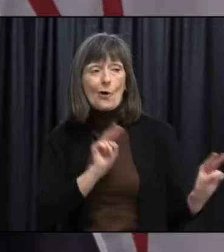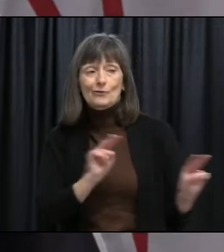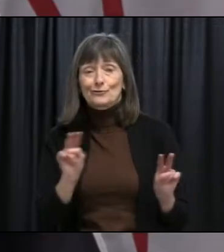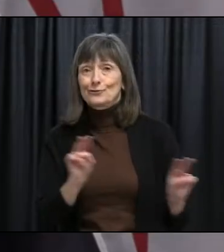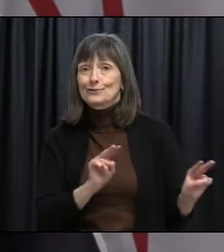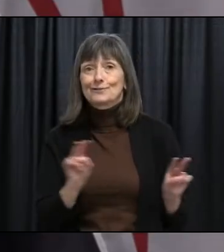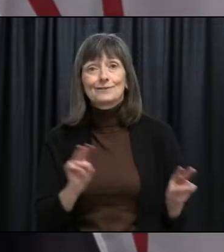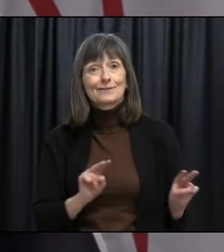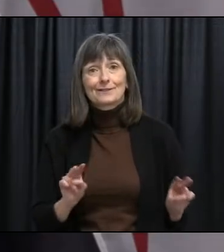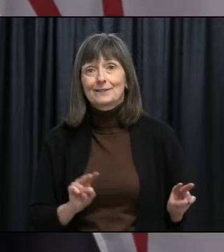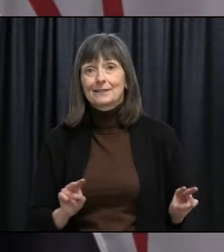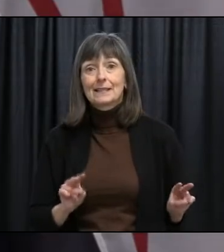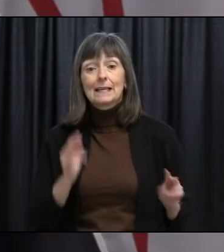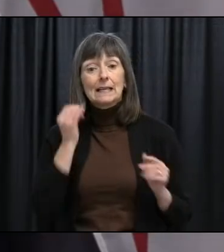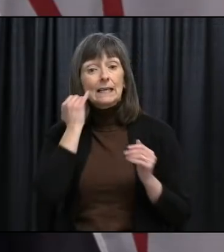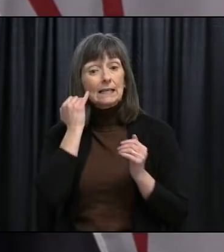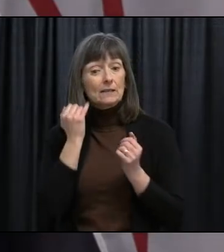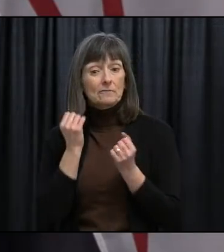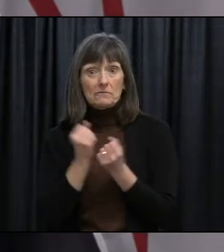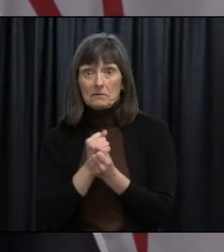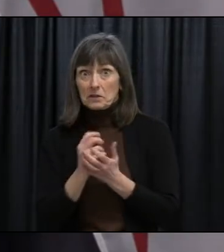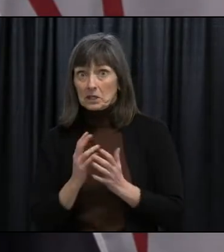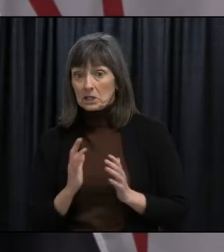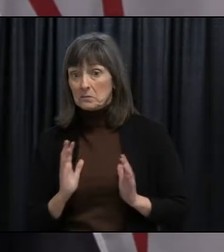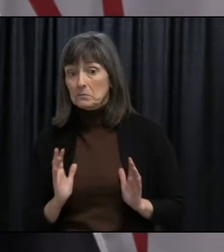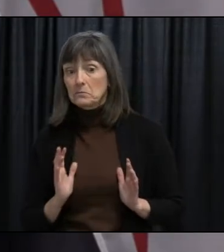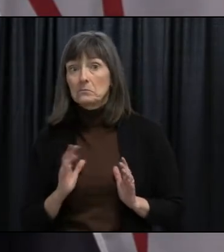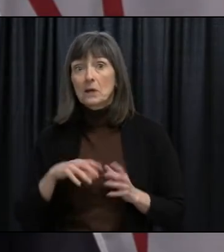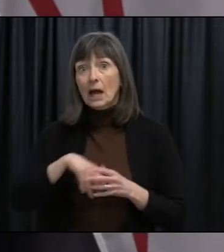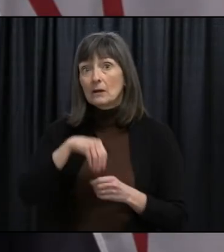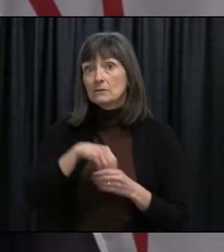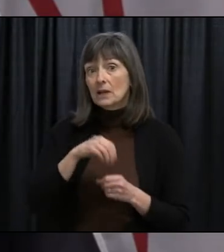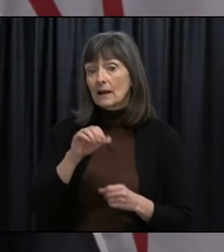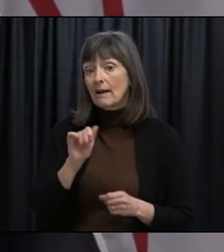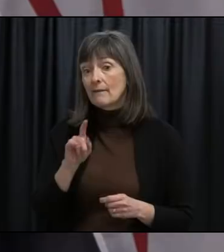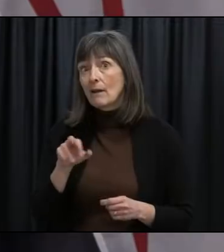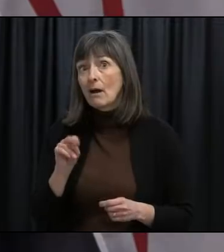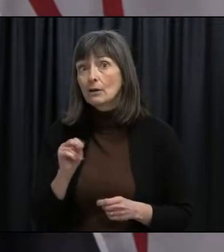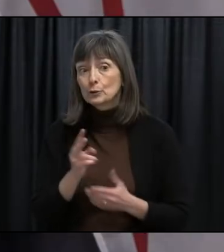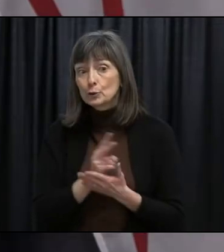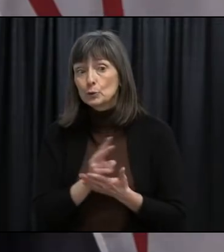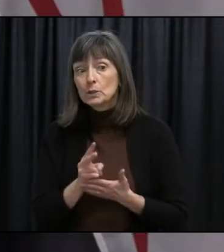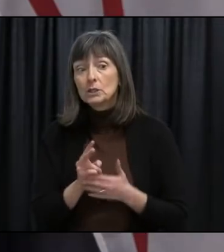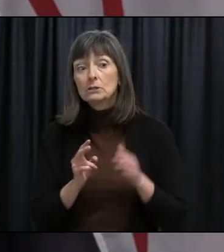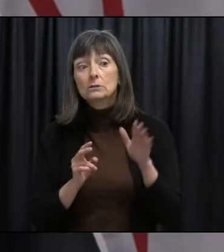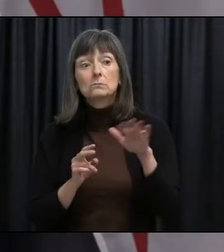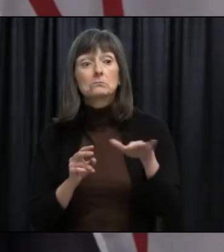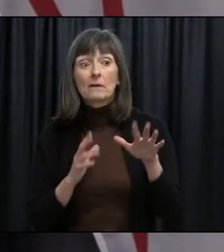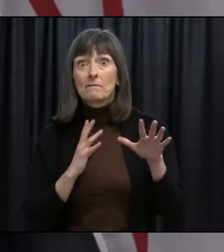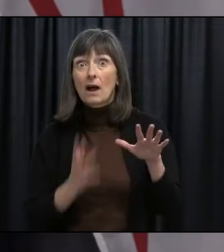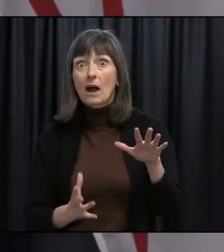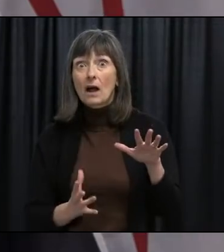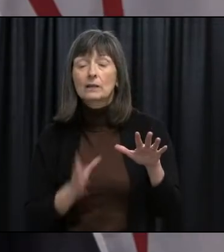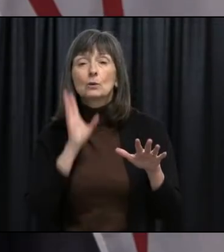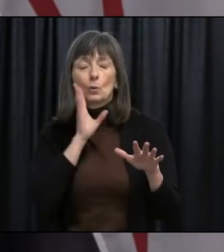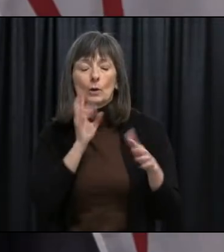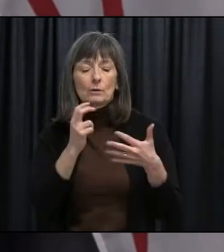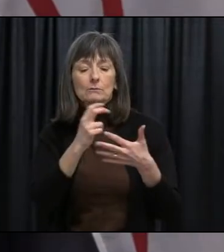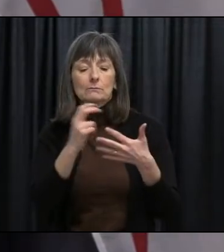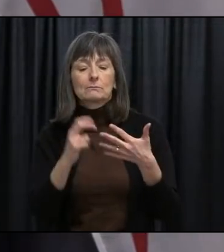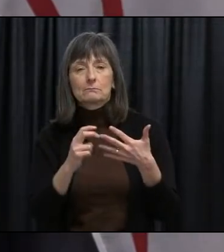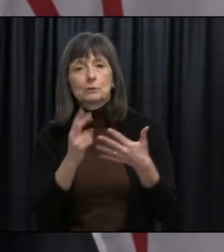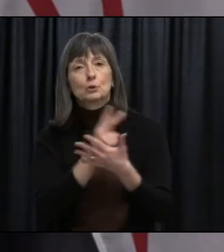everything stays well off the Avalon, certainly after 2 weeks, they'd be able to move down an alert level.